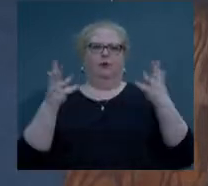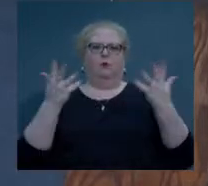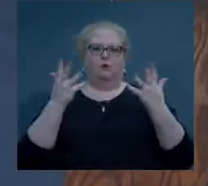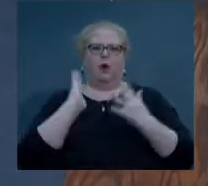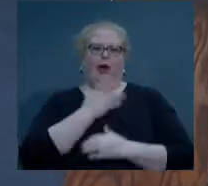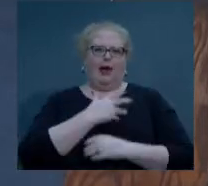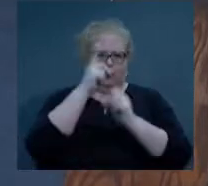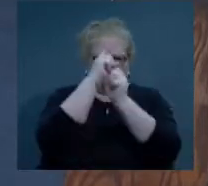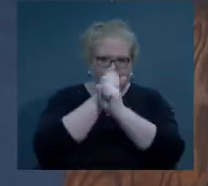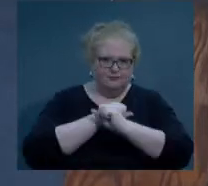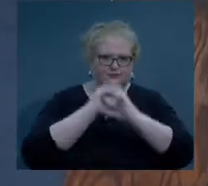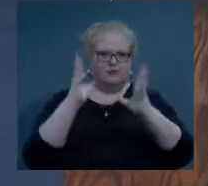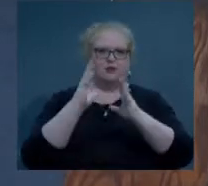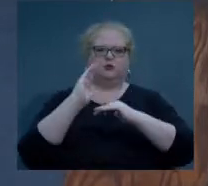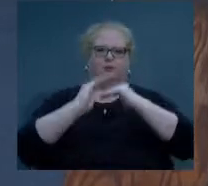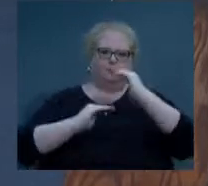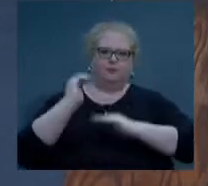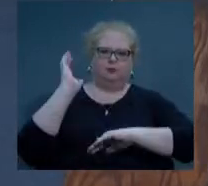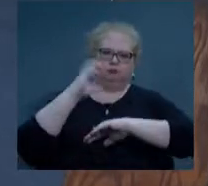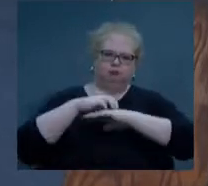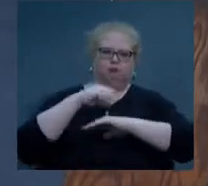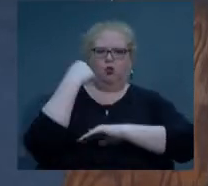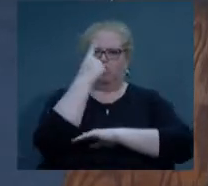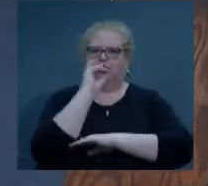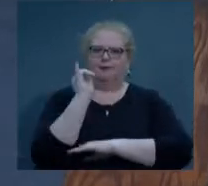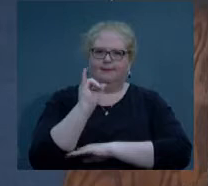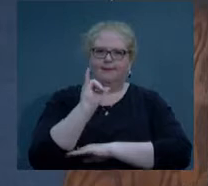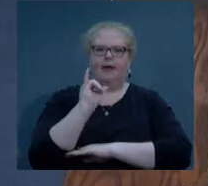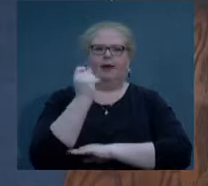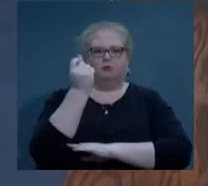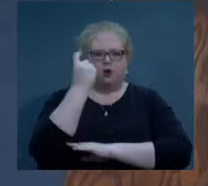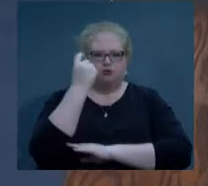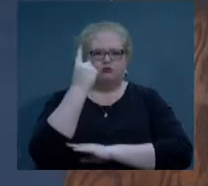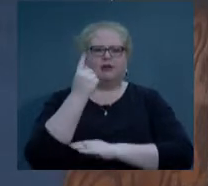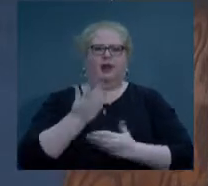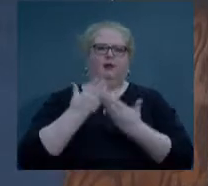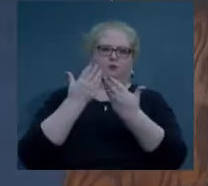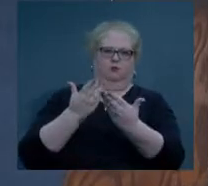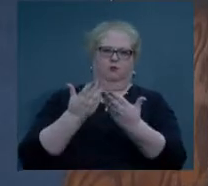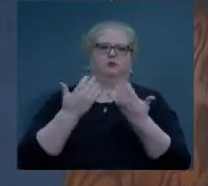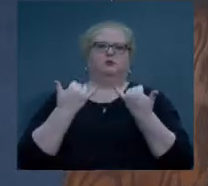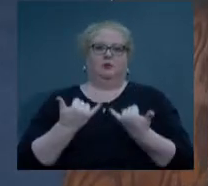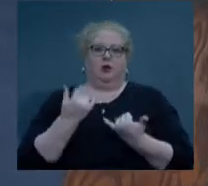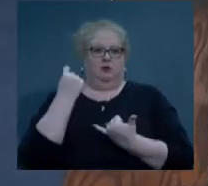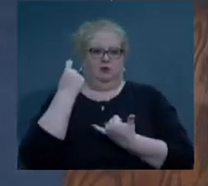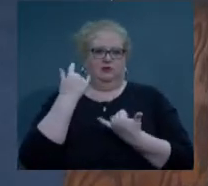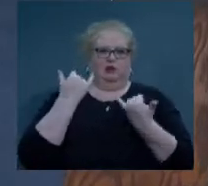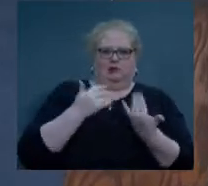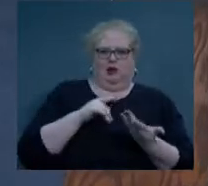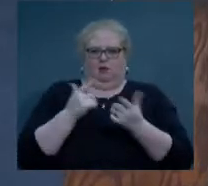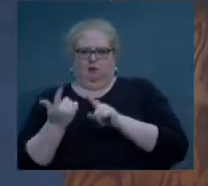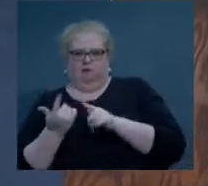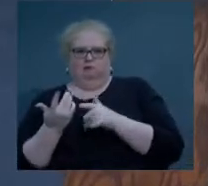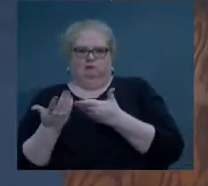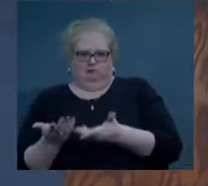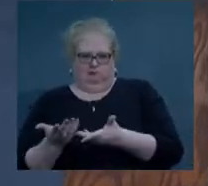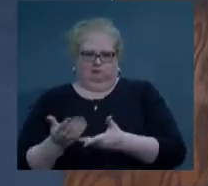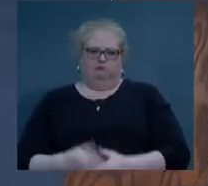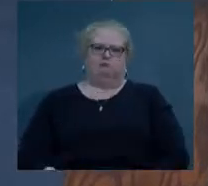vision, the proposal, and create an understanding. So with that being said, I'm going to defer. Thank you. Very good, Mr.